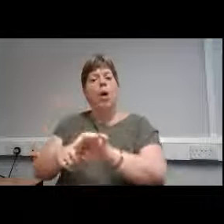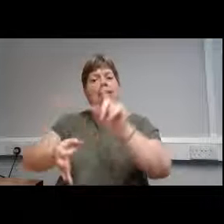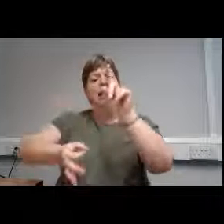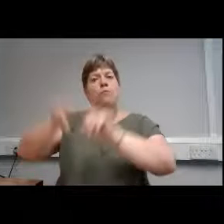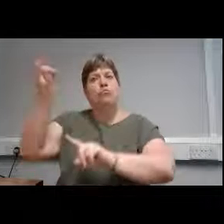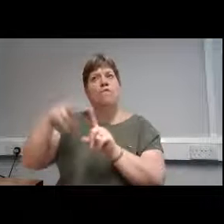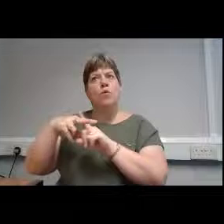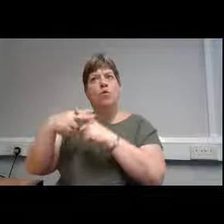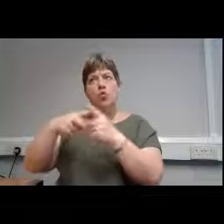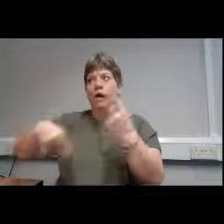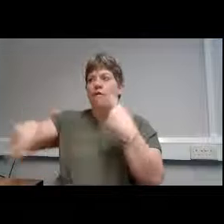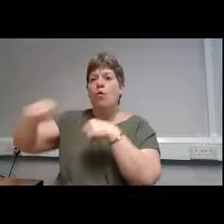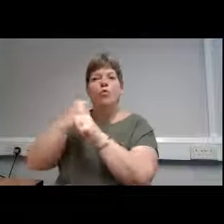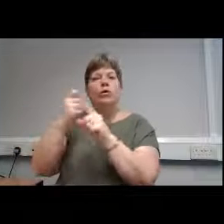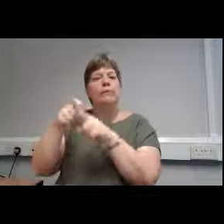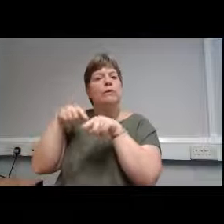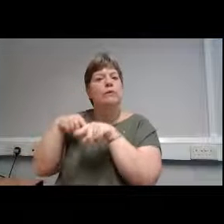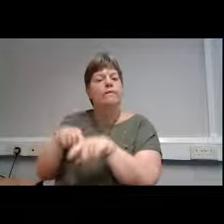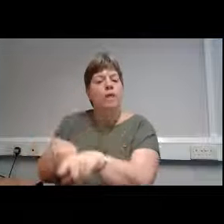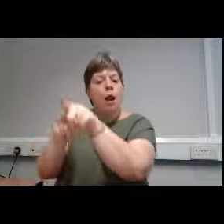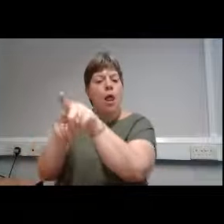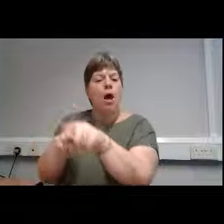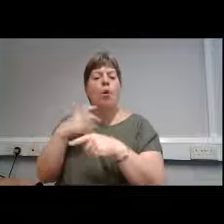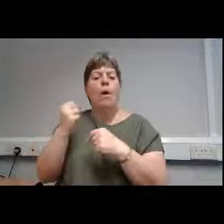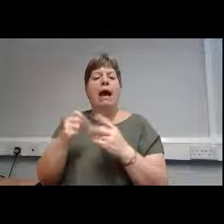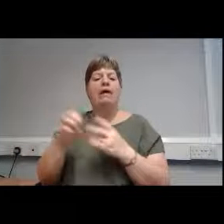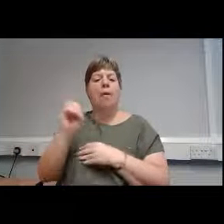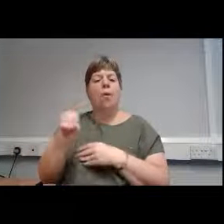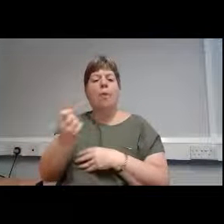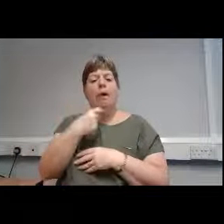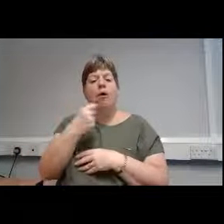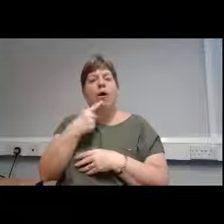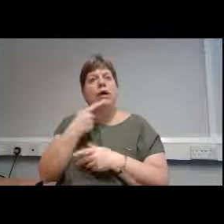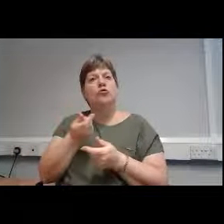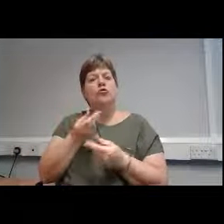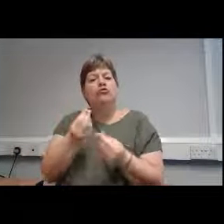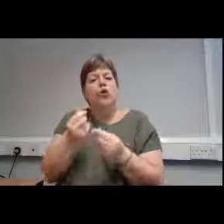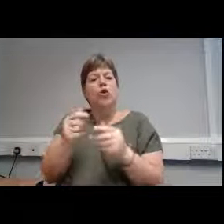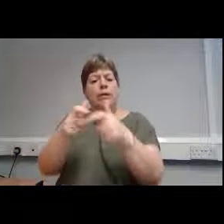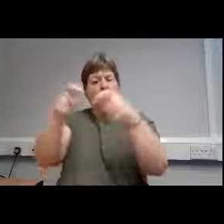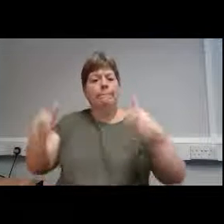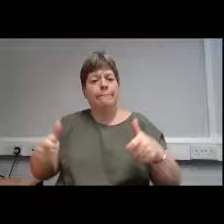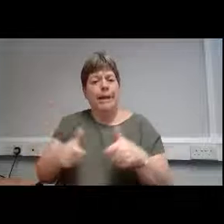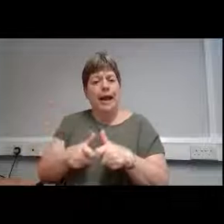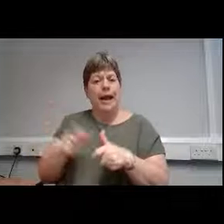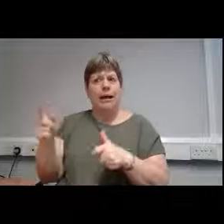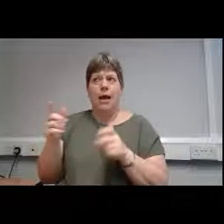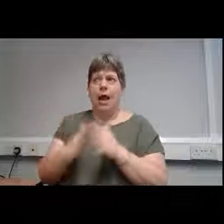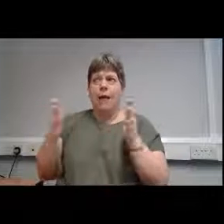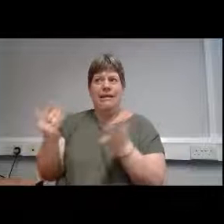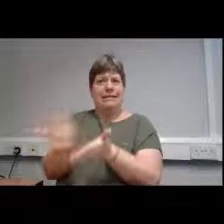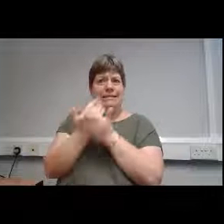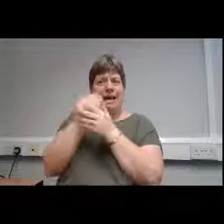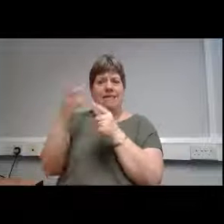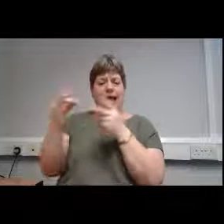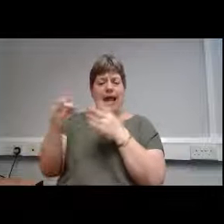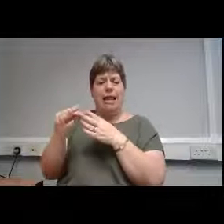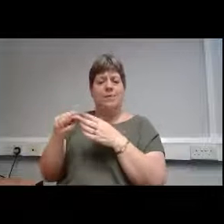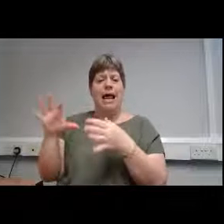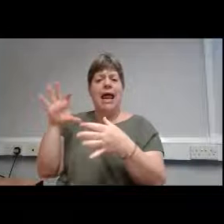practices to follow. We've got an opioid resource pack. A real big safety element was around